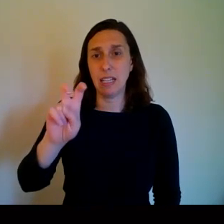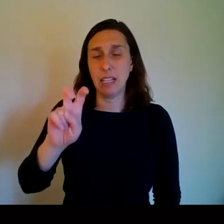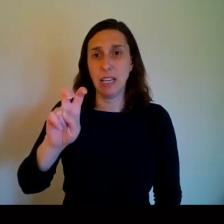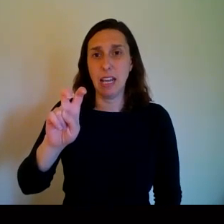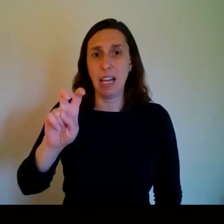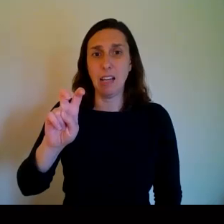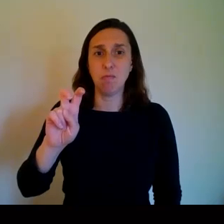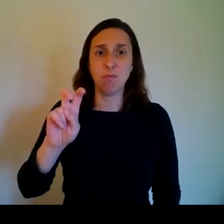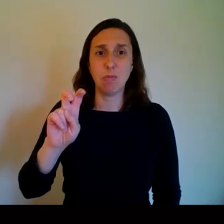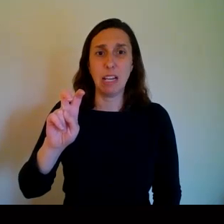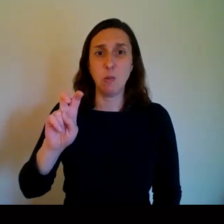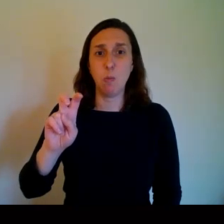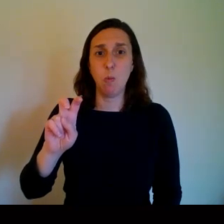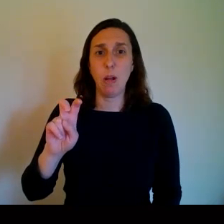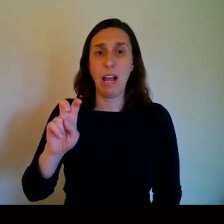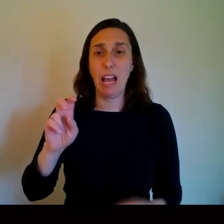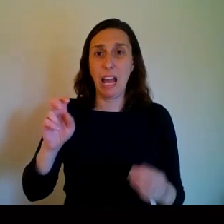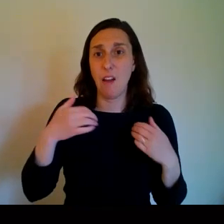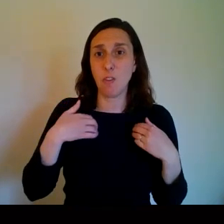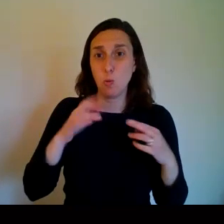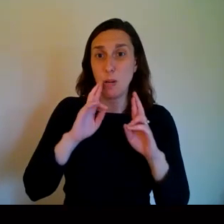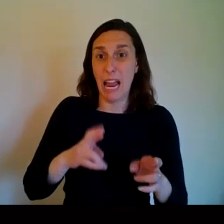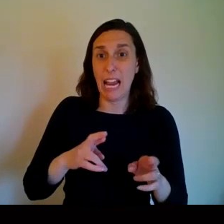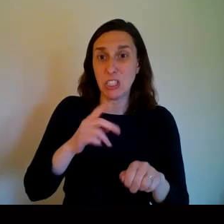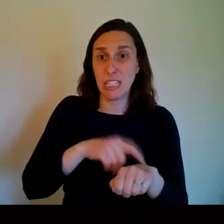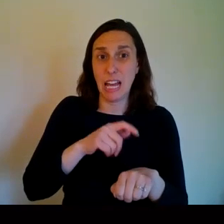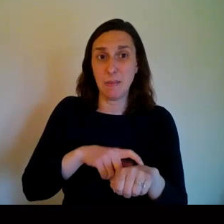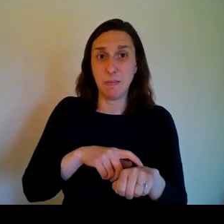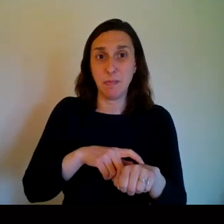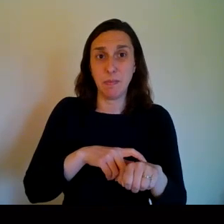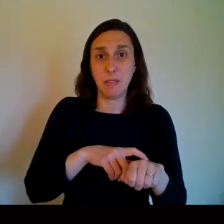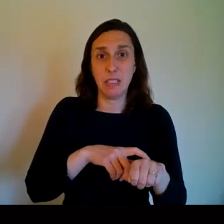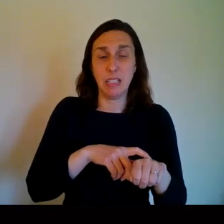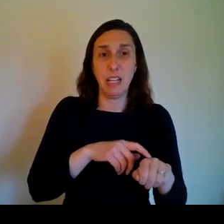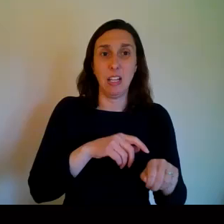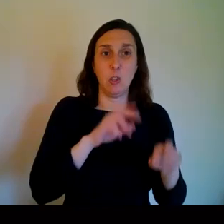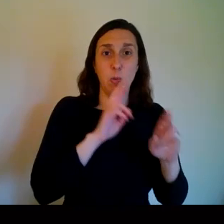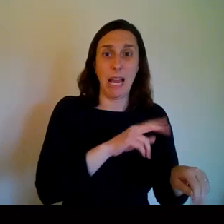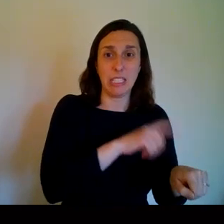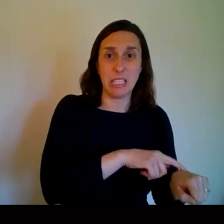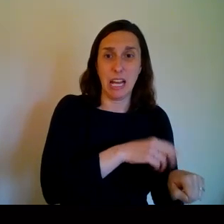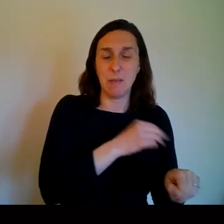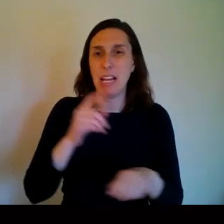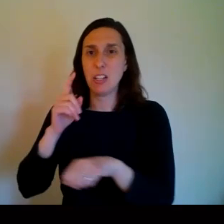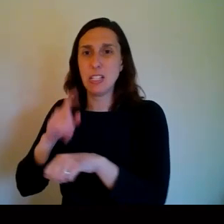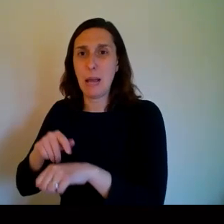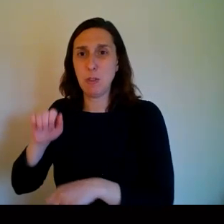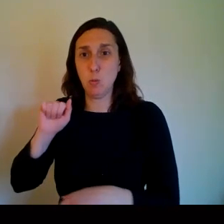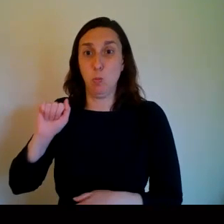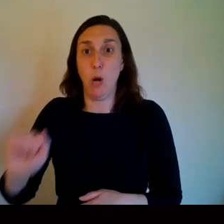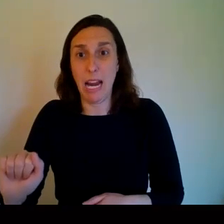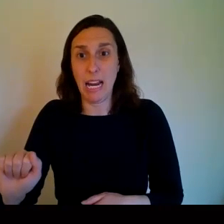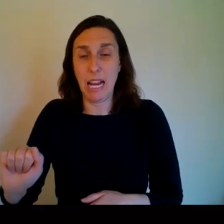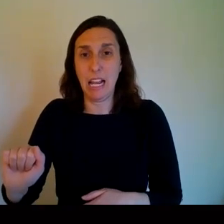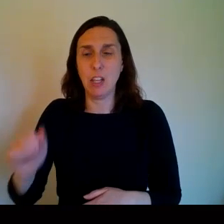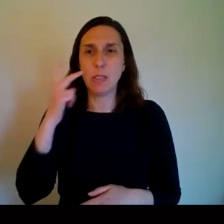reaction time coming in, so this is your reaction time and your time to brake, you can find where these values are